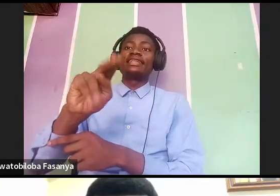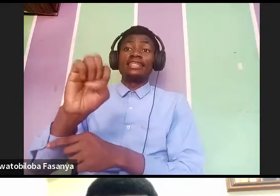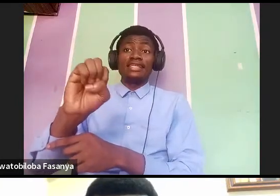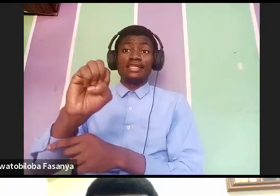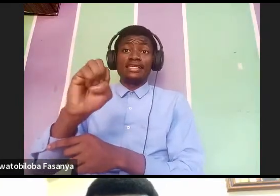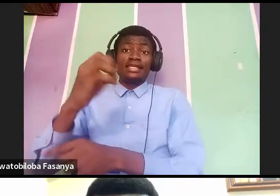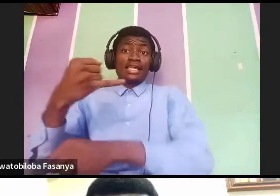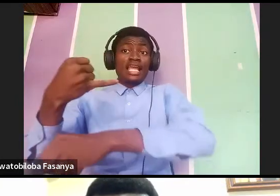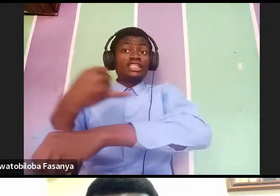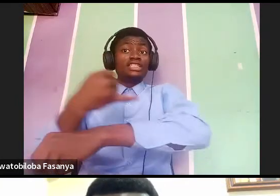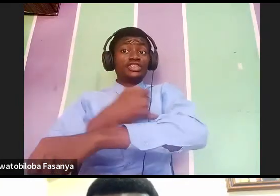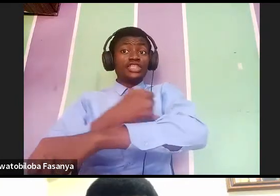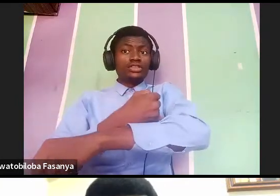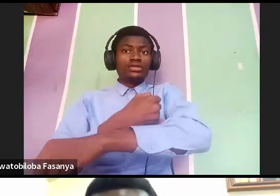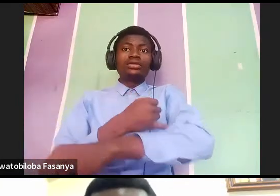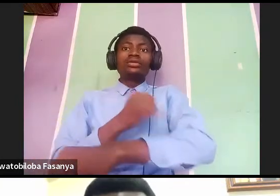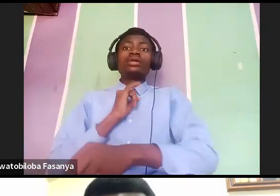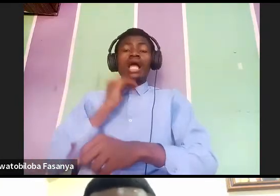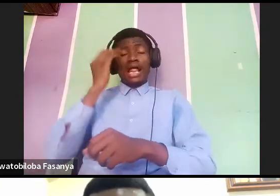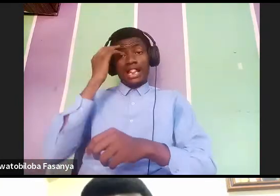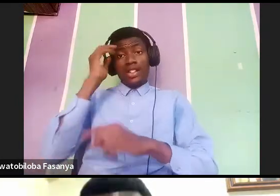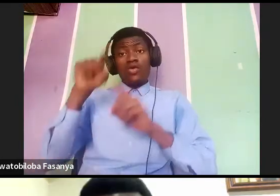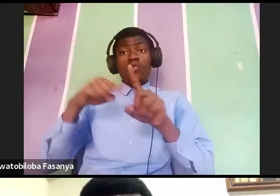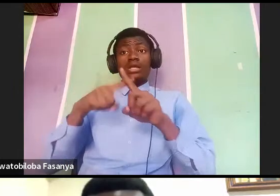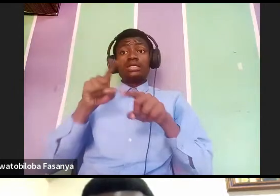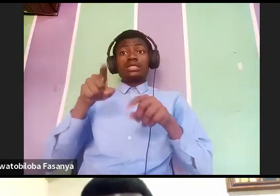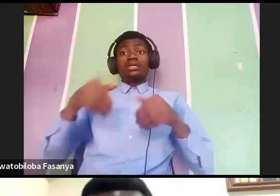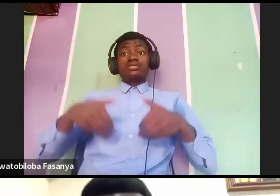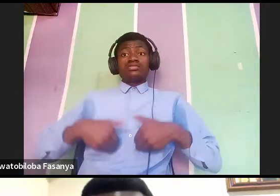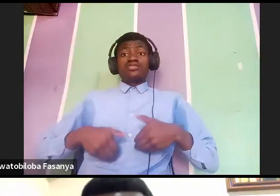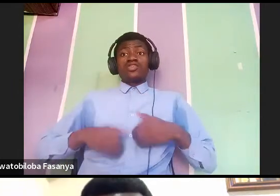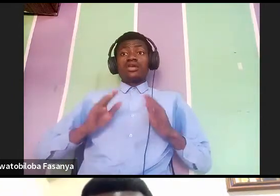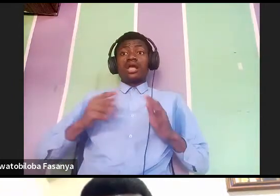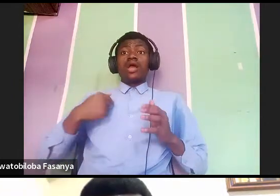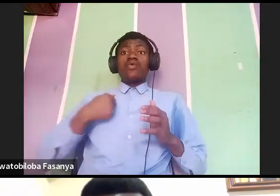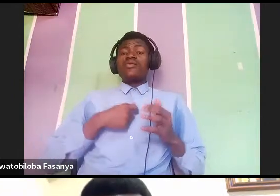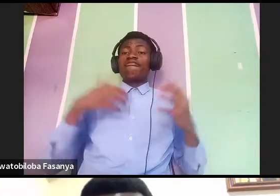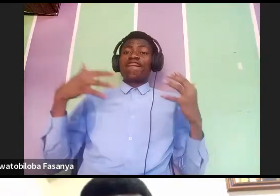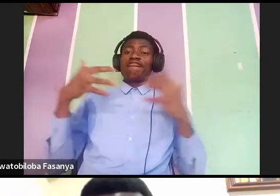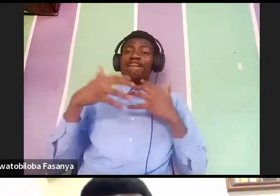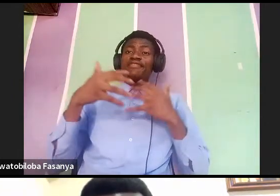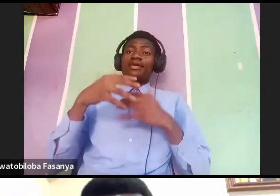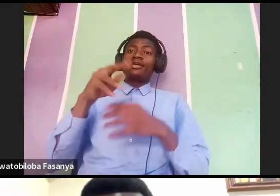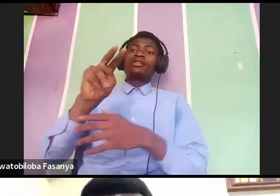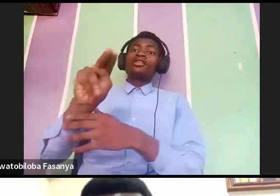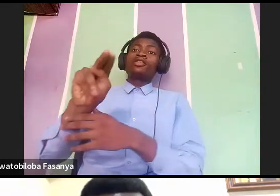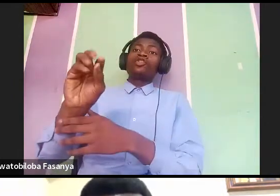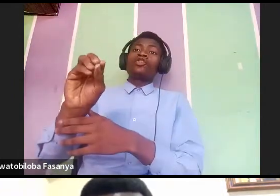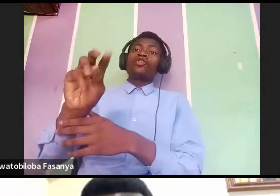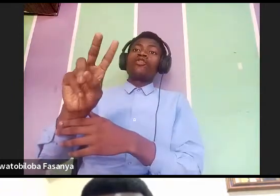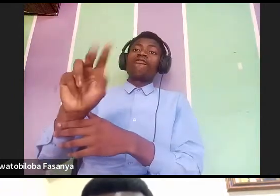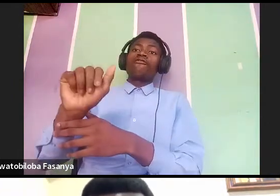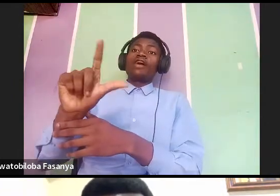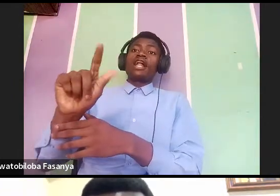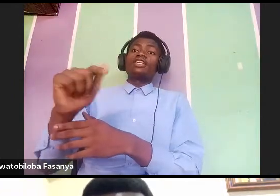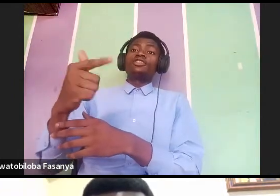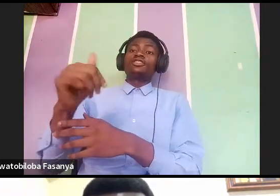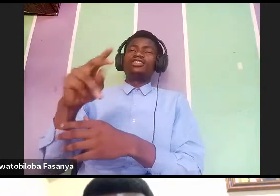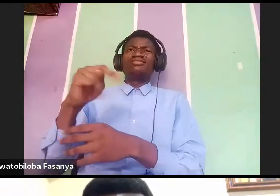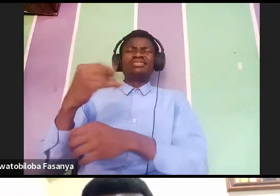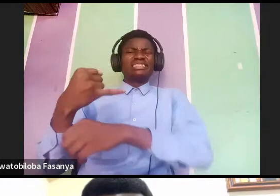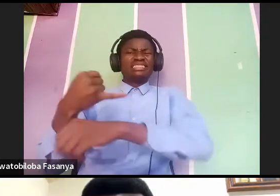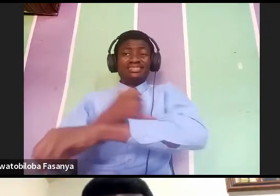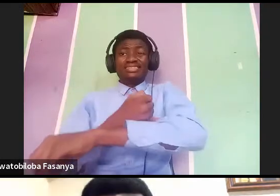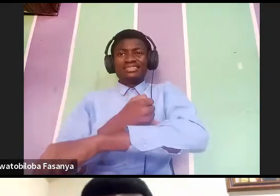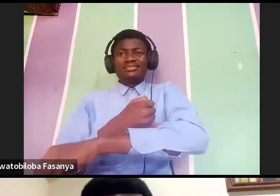are always afraid of Novocaine injection because of the pain and there's a kind of sensation I can't remember, but the reason why I'm